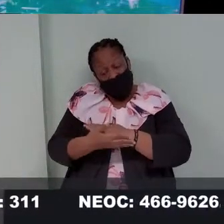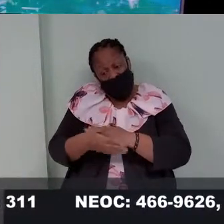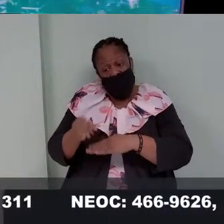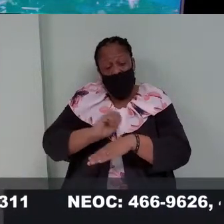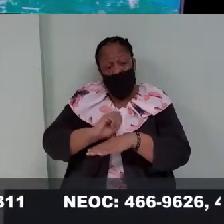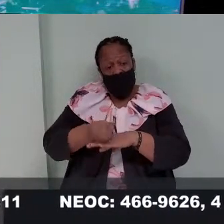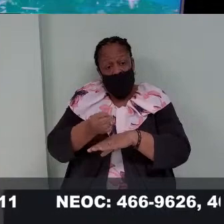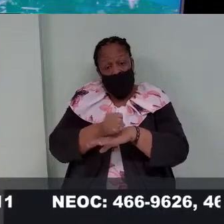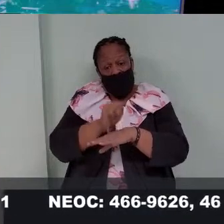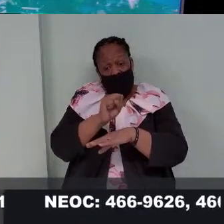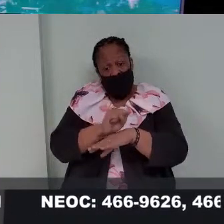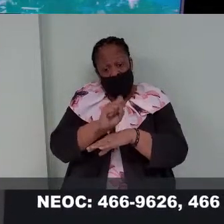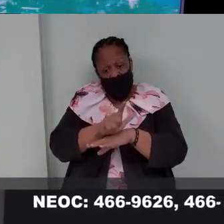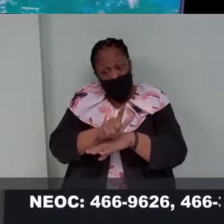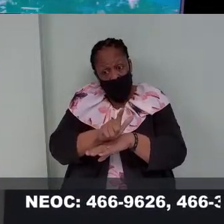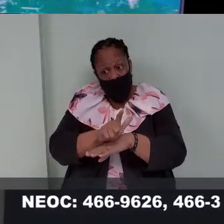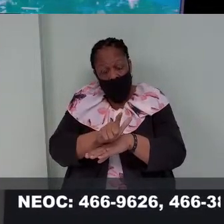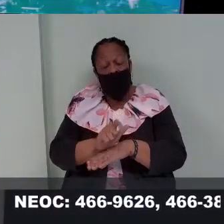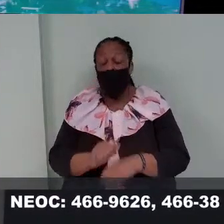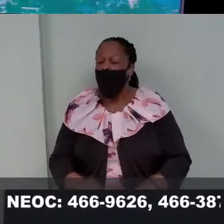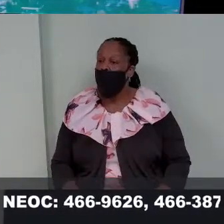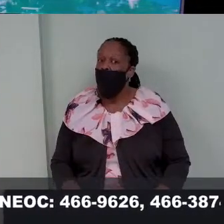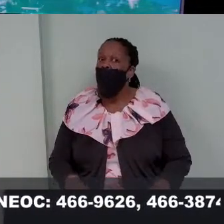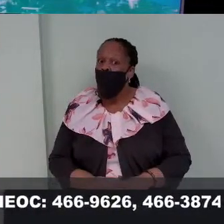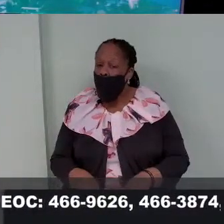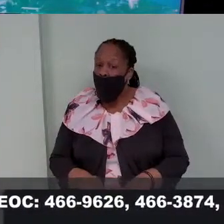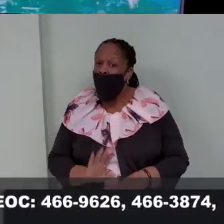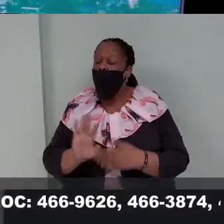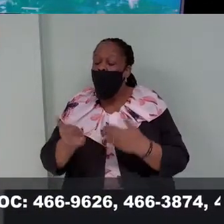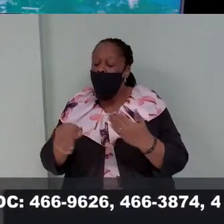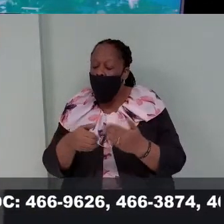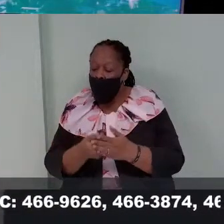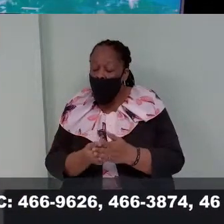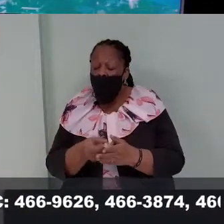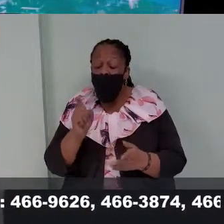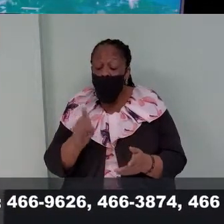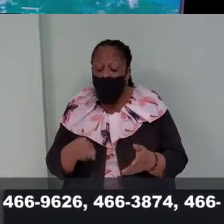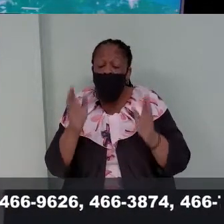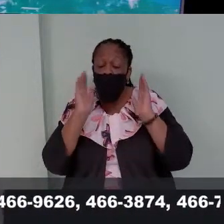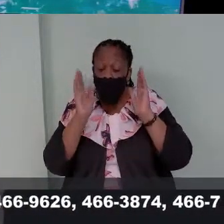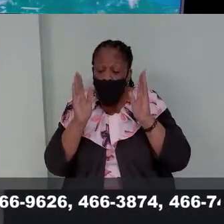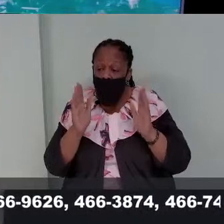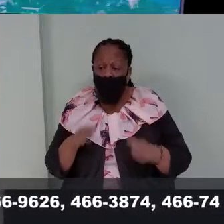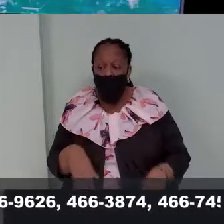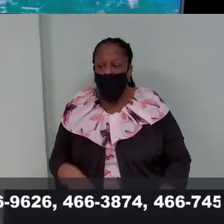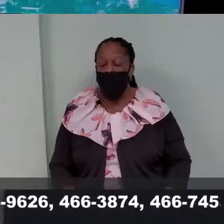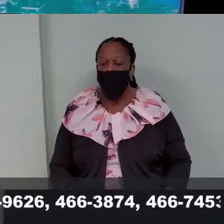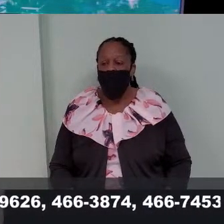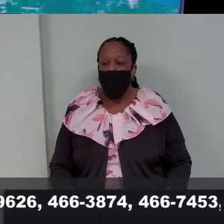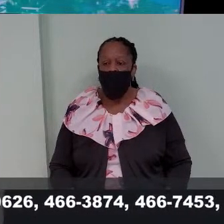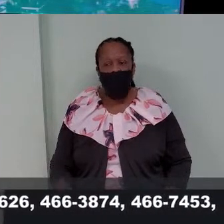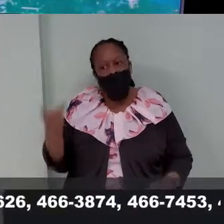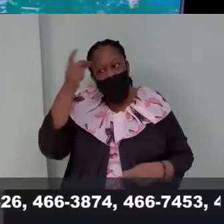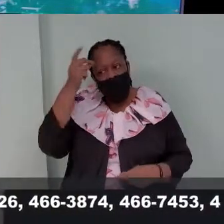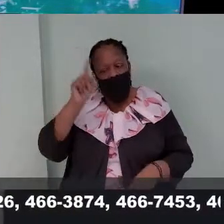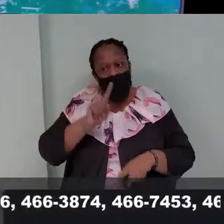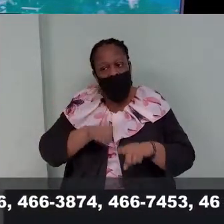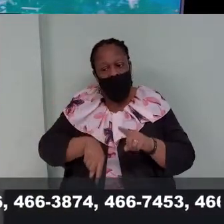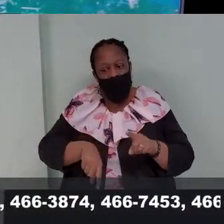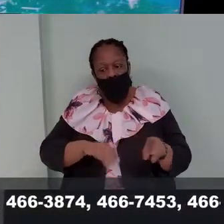spread depends on your action. It also depends on mine, because we said that the virus cannot move from point A to point